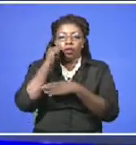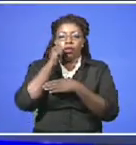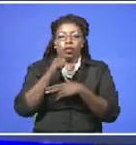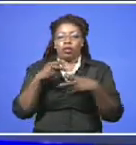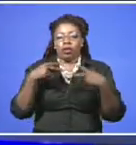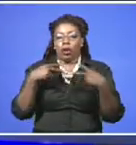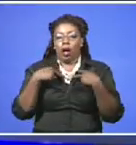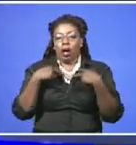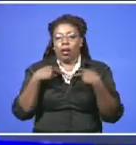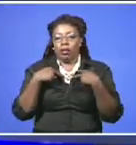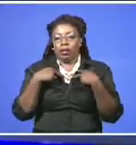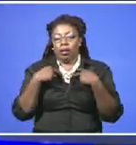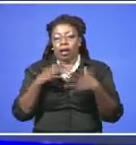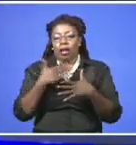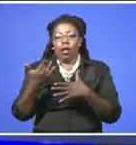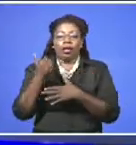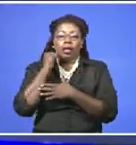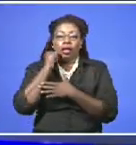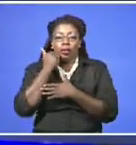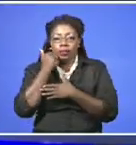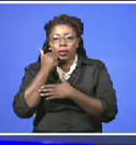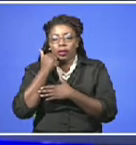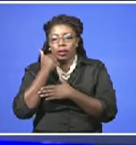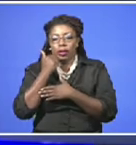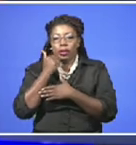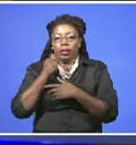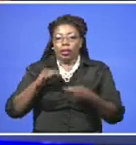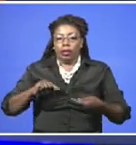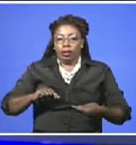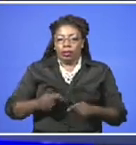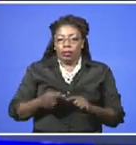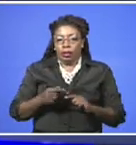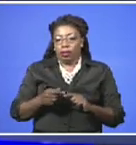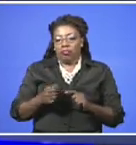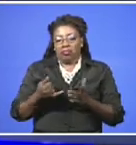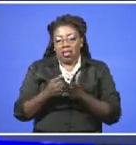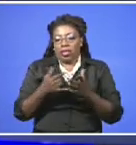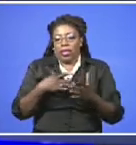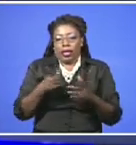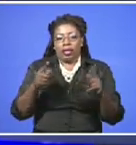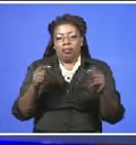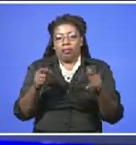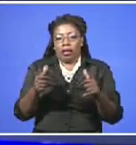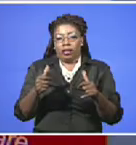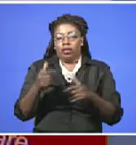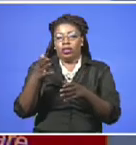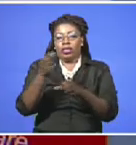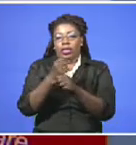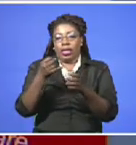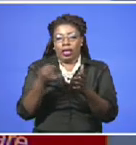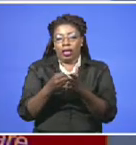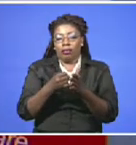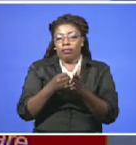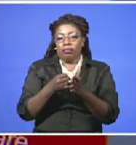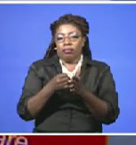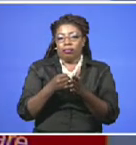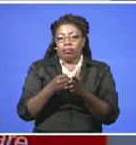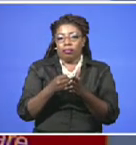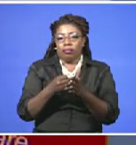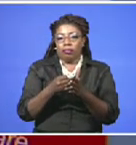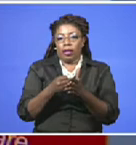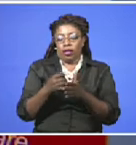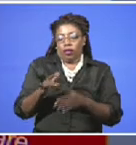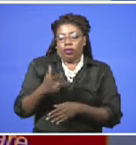had lots of period cramps, and it's like magic. You take your minerals and you understand, oh, I'm